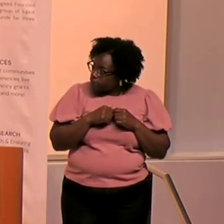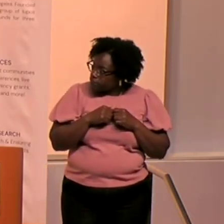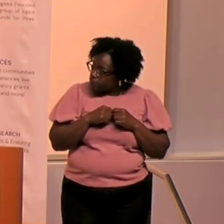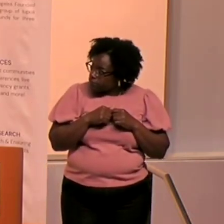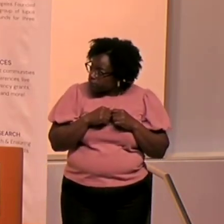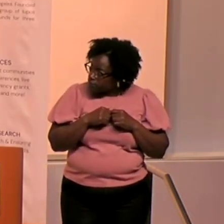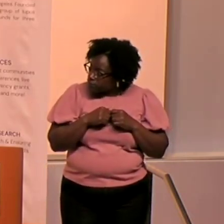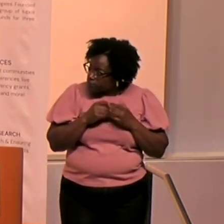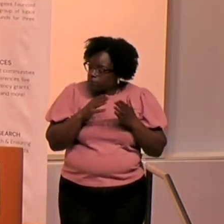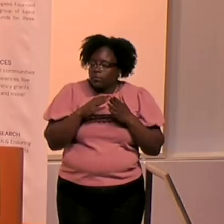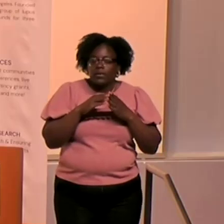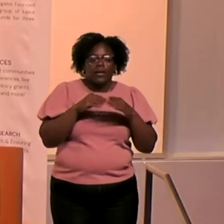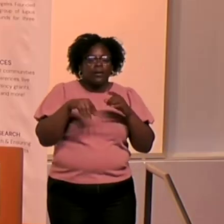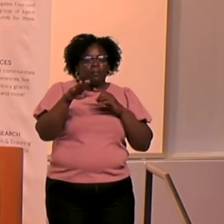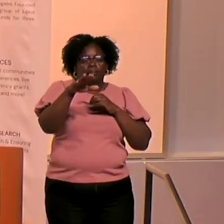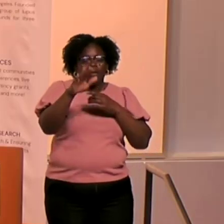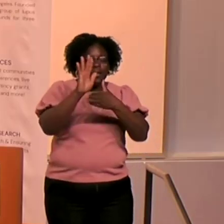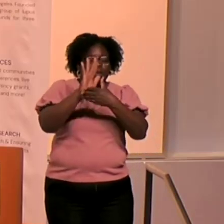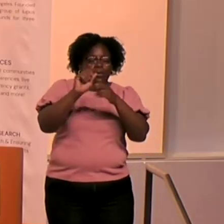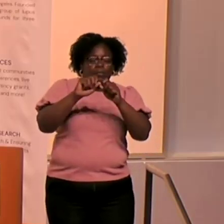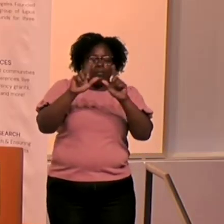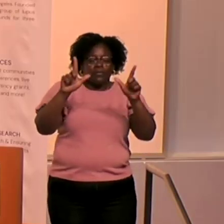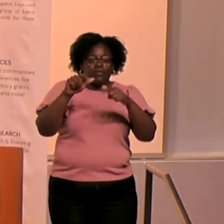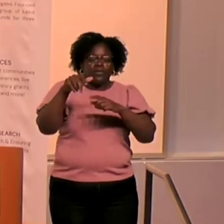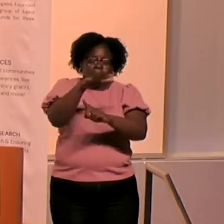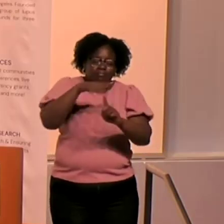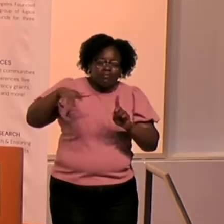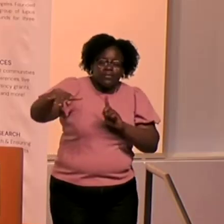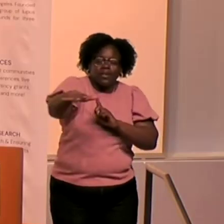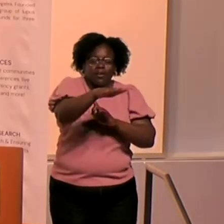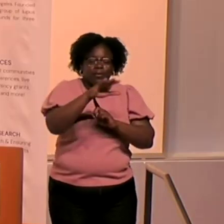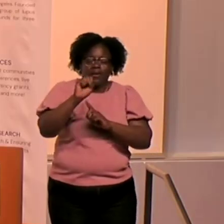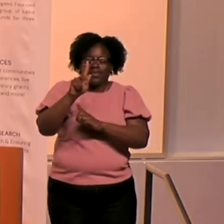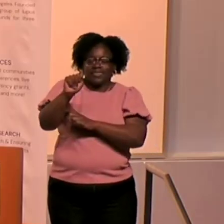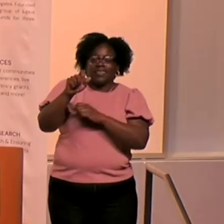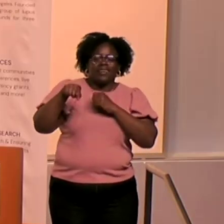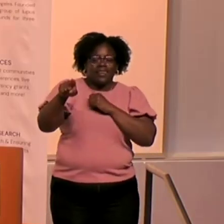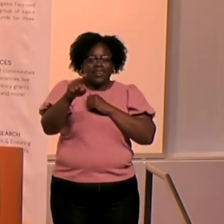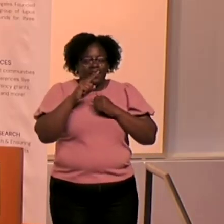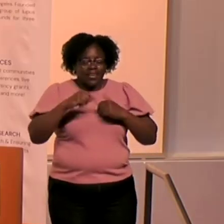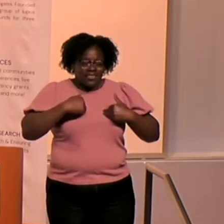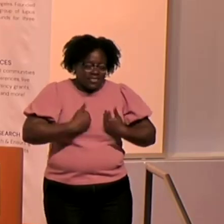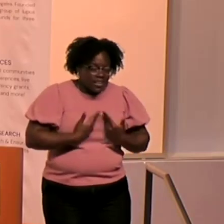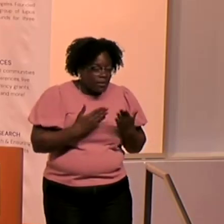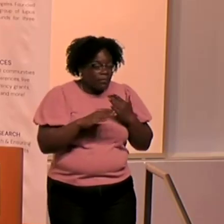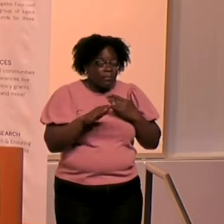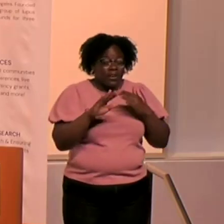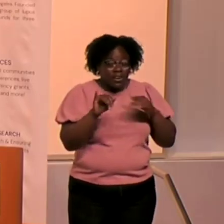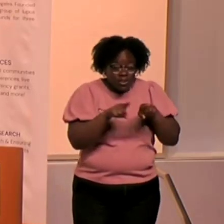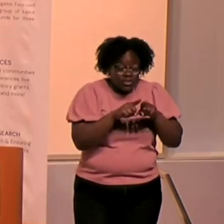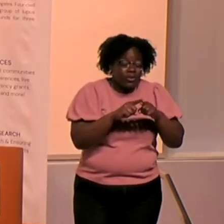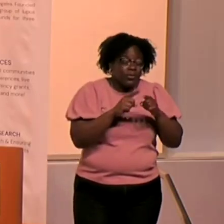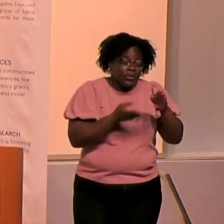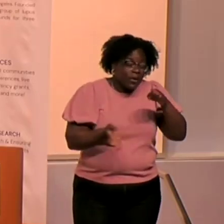being on set for 13 hours, 14 hours is a toll on anyone, let alone when you have a chronic illness.